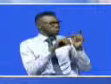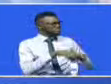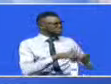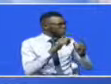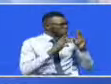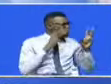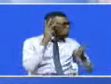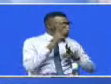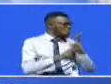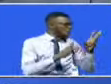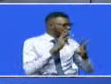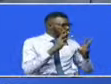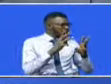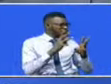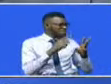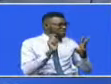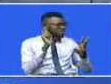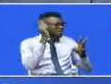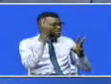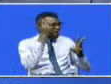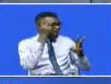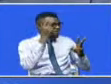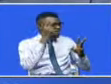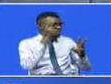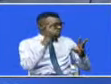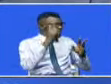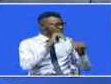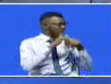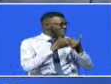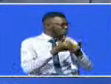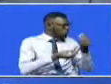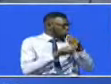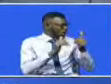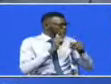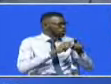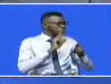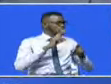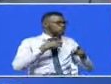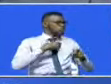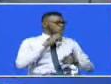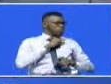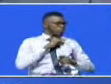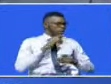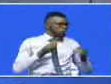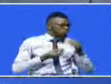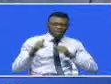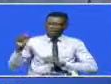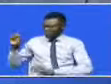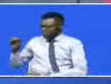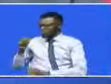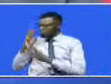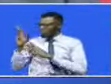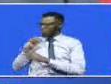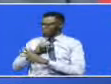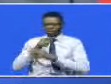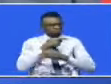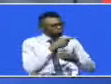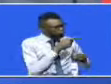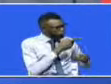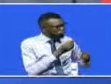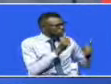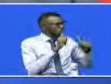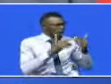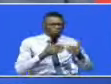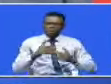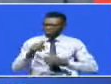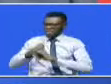the kind of a country you'll inherit from President Uhuru Kenyatta in terms of the economy? Of course I am. How would you sort it out? My friend, there are a lot of things that you'd